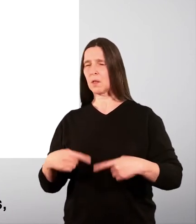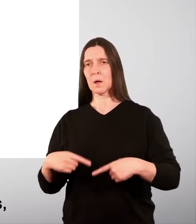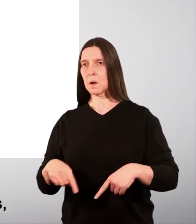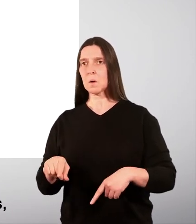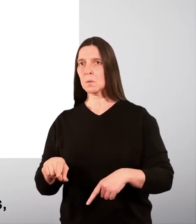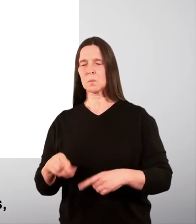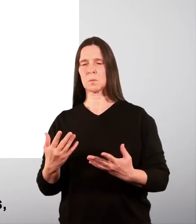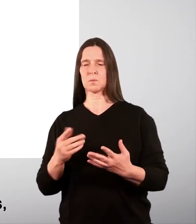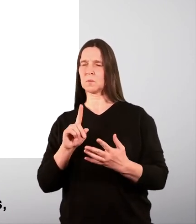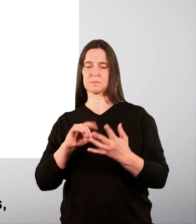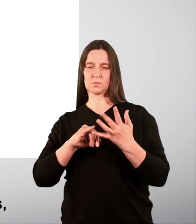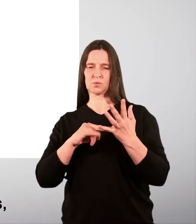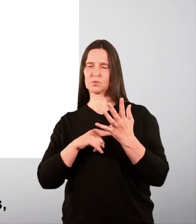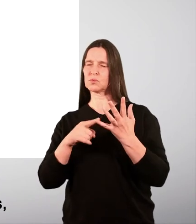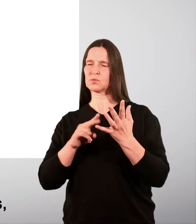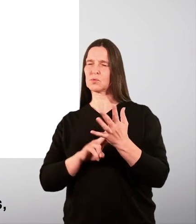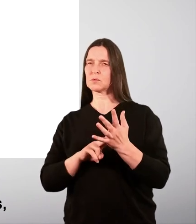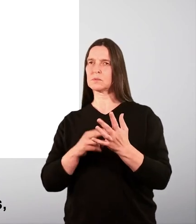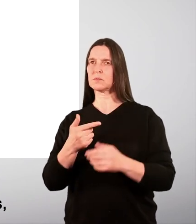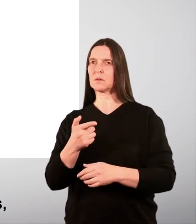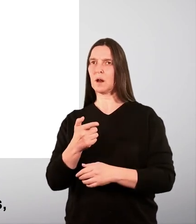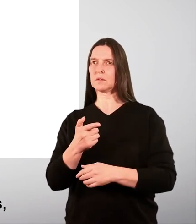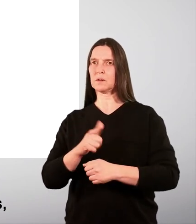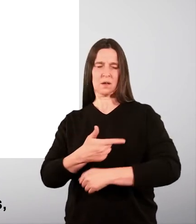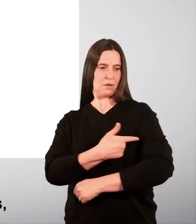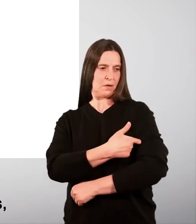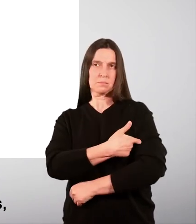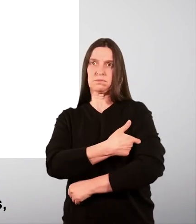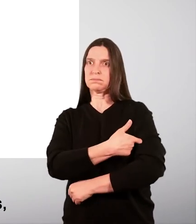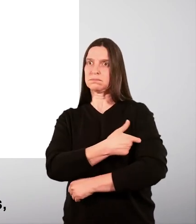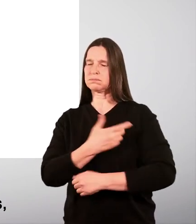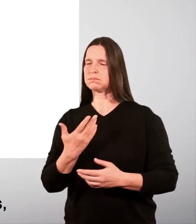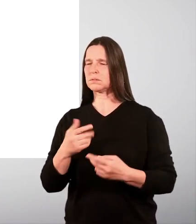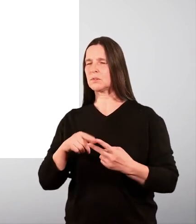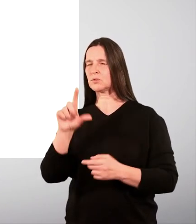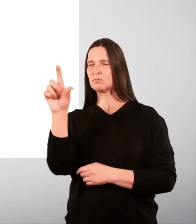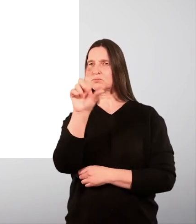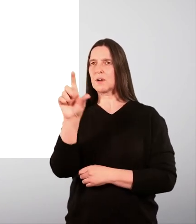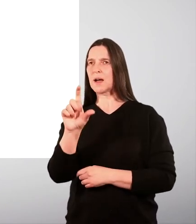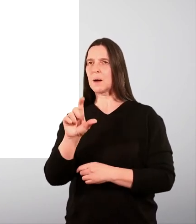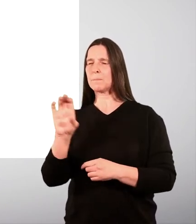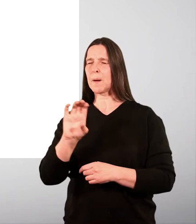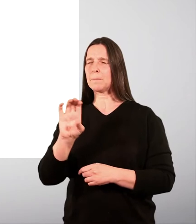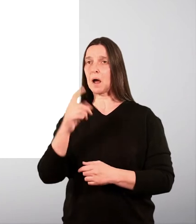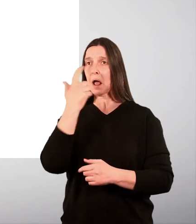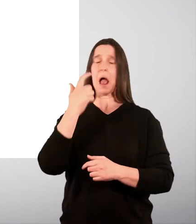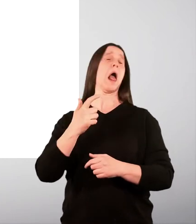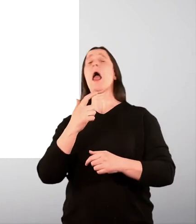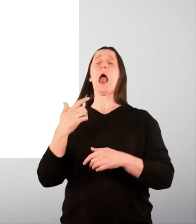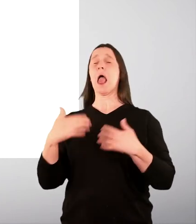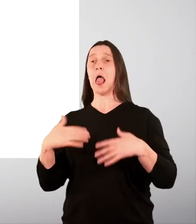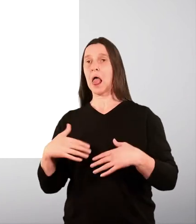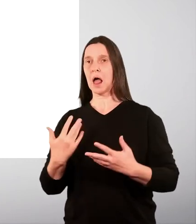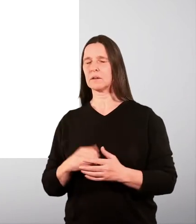likely be charged with carrying an offensive weapon. Items such as stun guns, pepper spray, and knuckle dusters